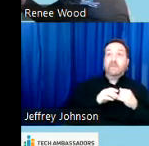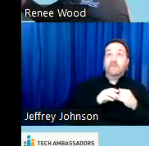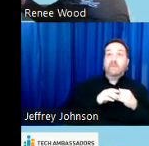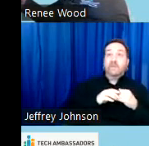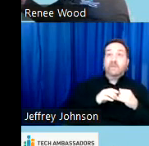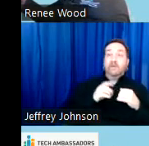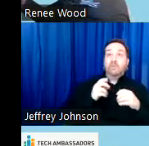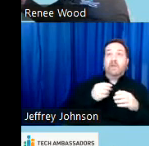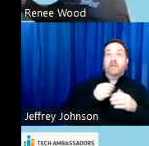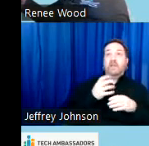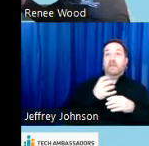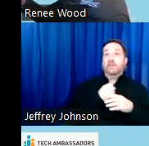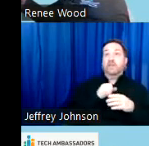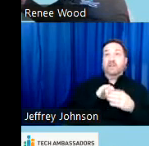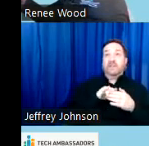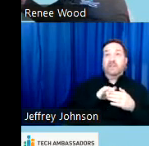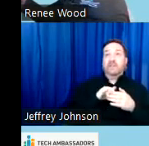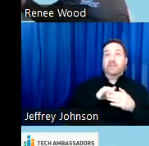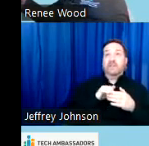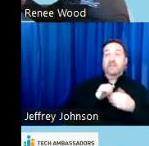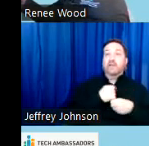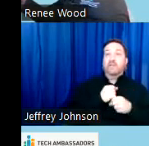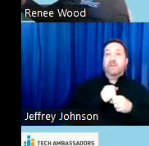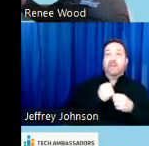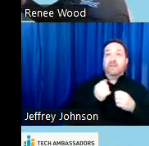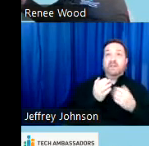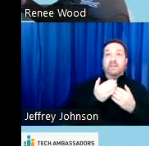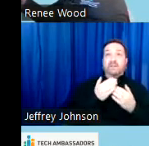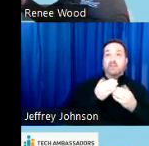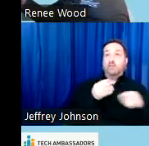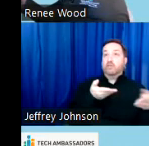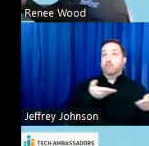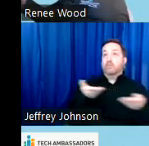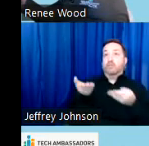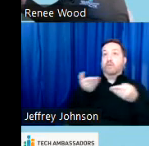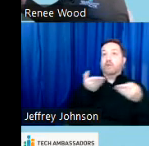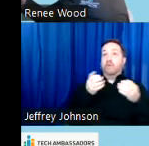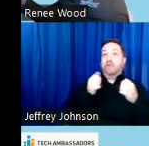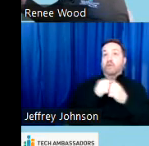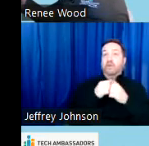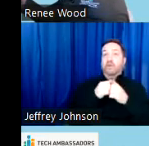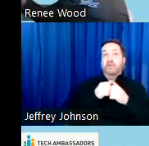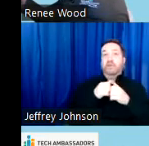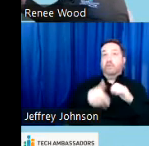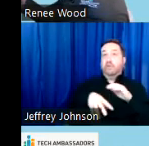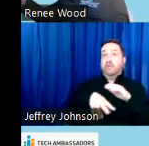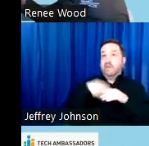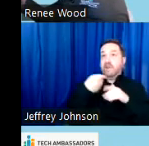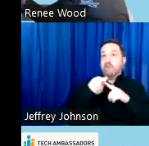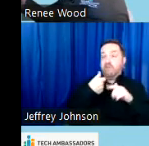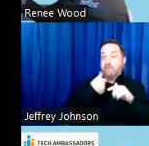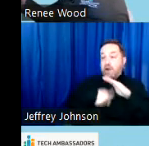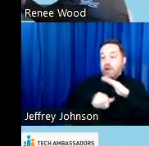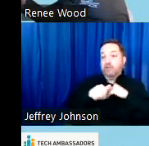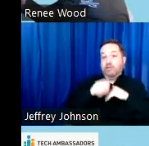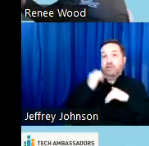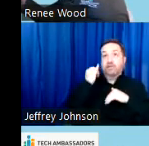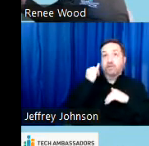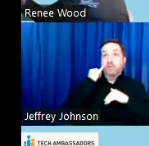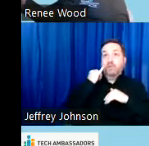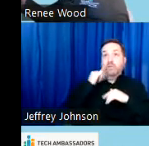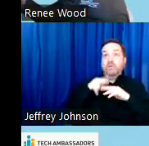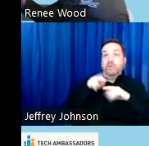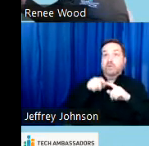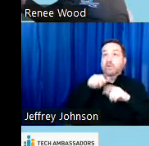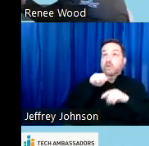up in the bed, and then you could take it out from under you and throw it on the floor or something.